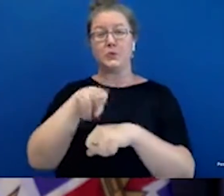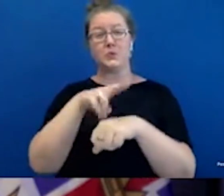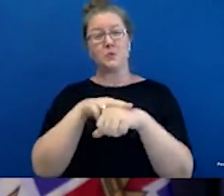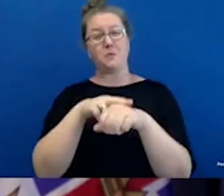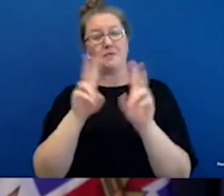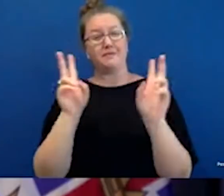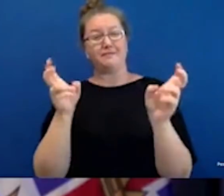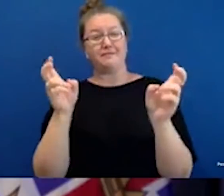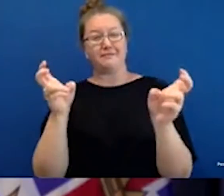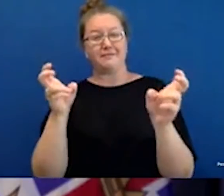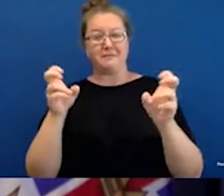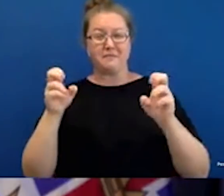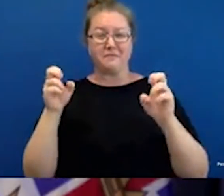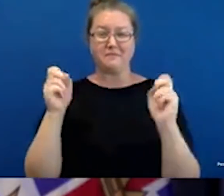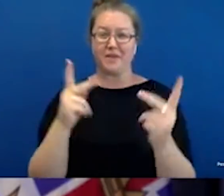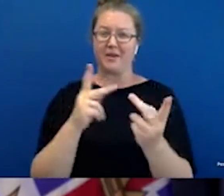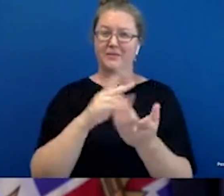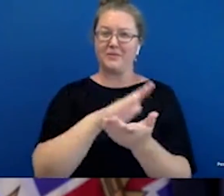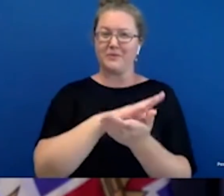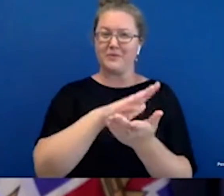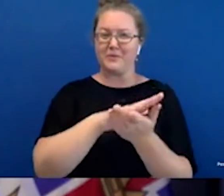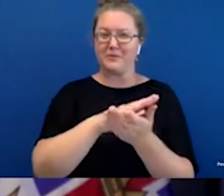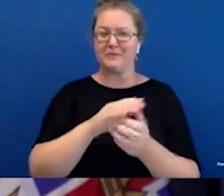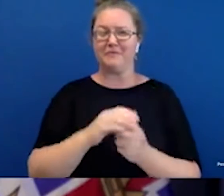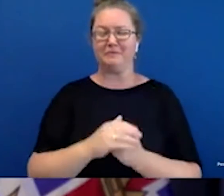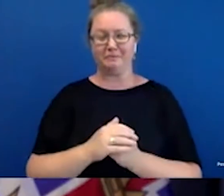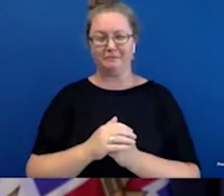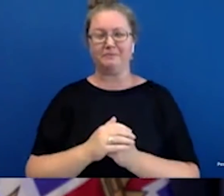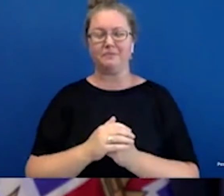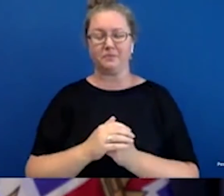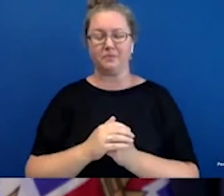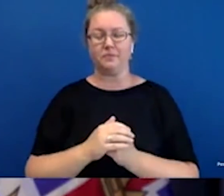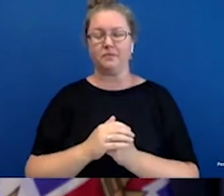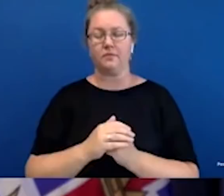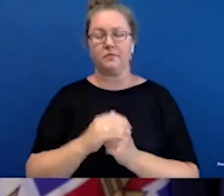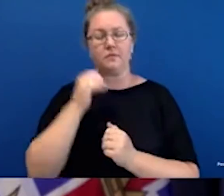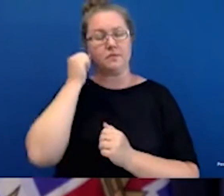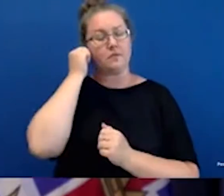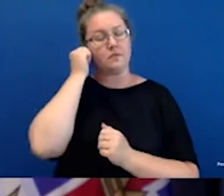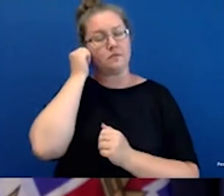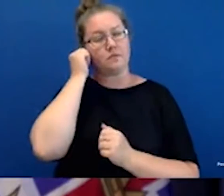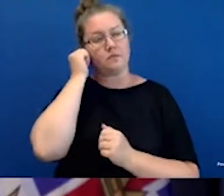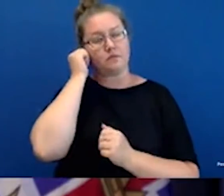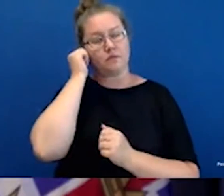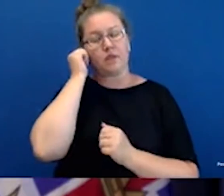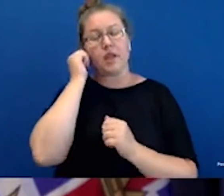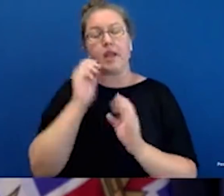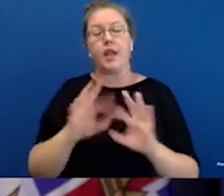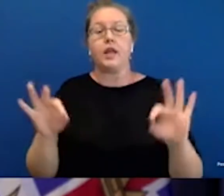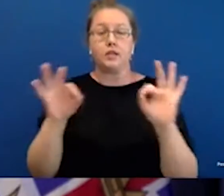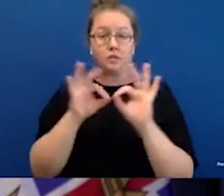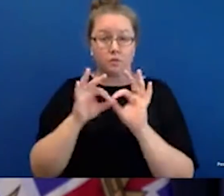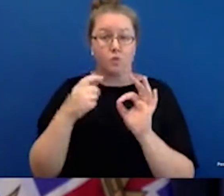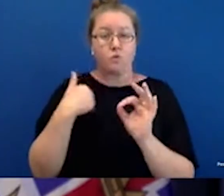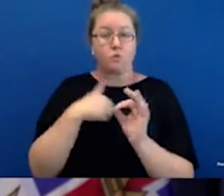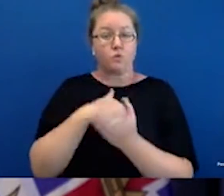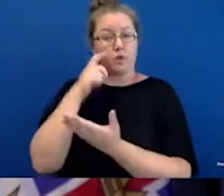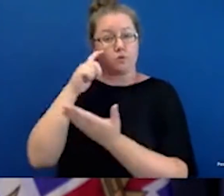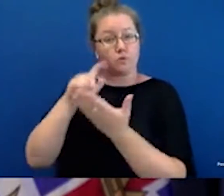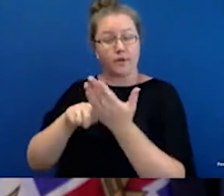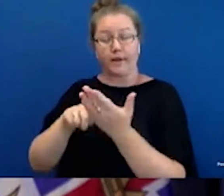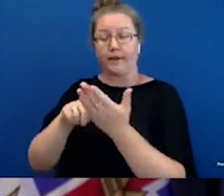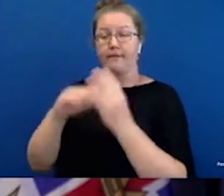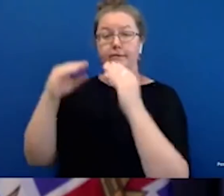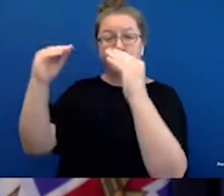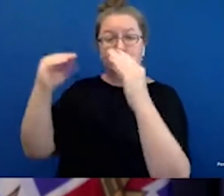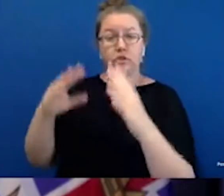normal, and our new school. I think it is important for us to recognize all the work that has been done by educators,